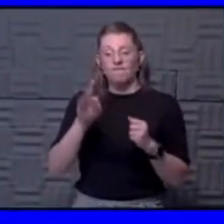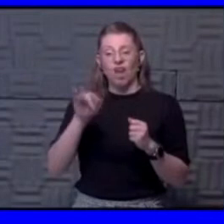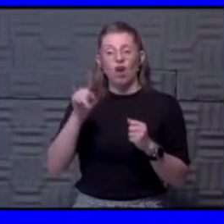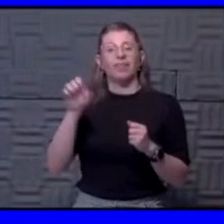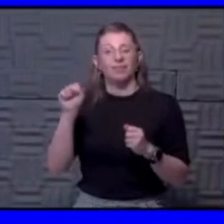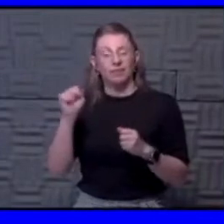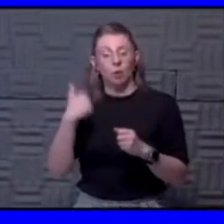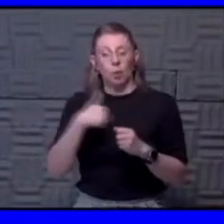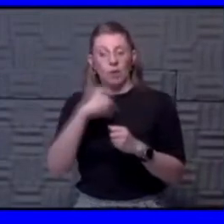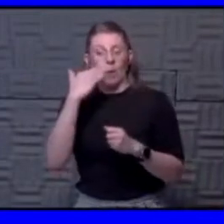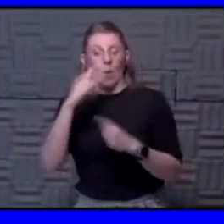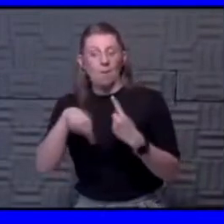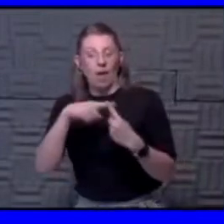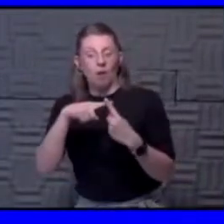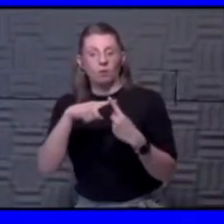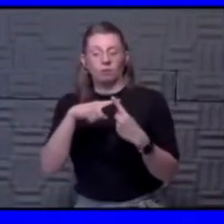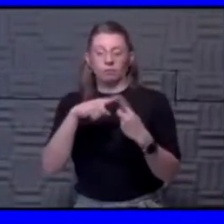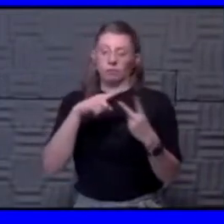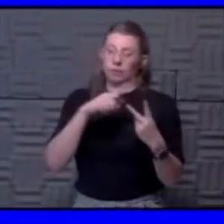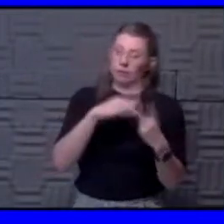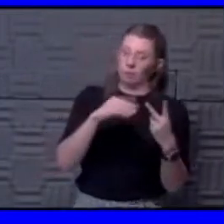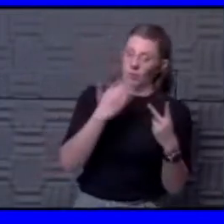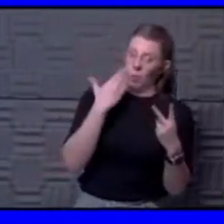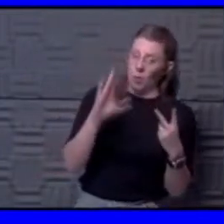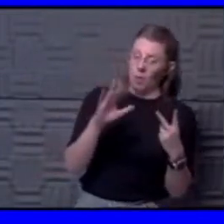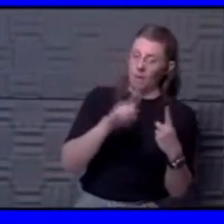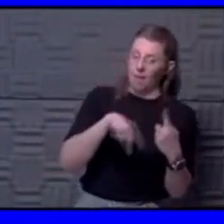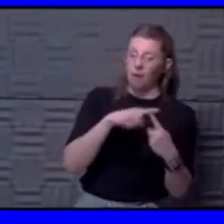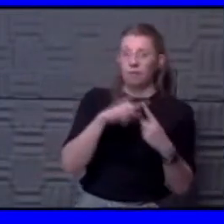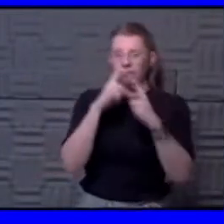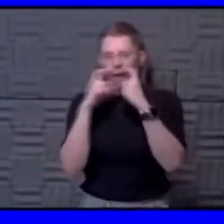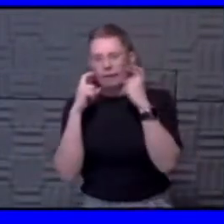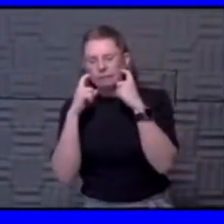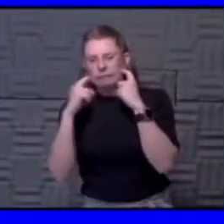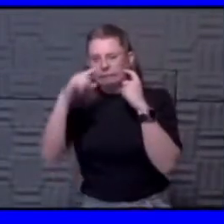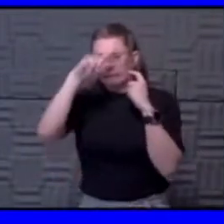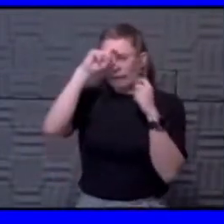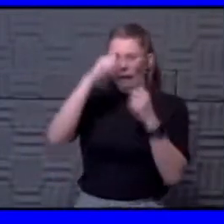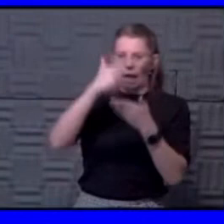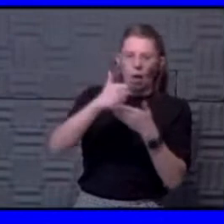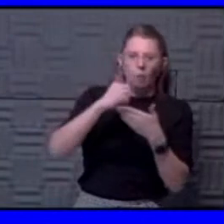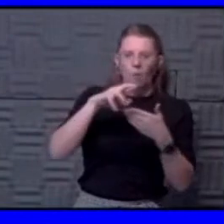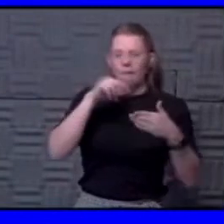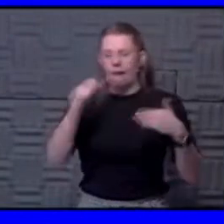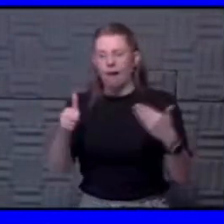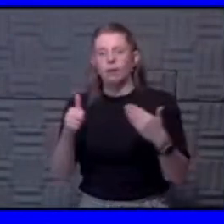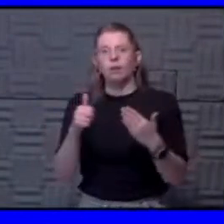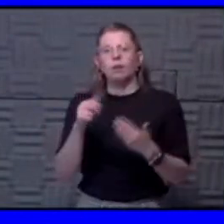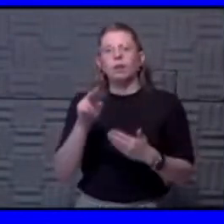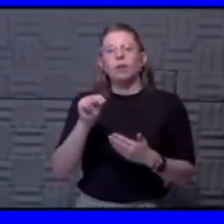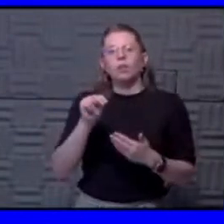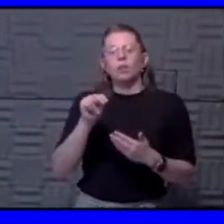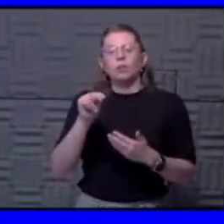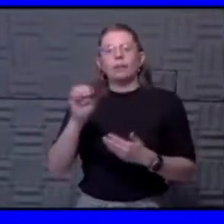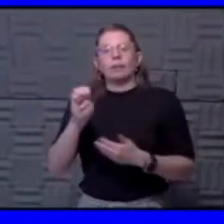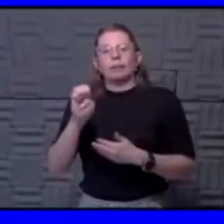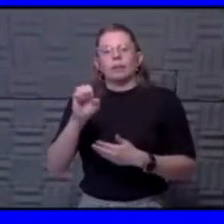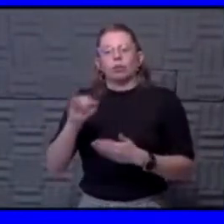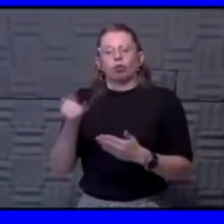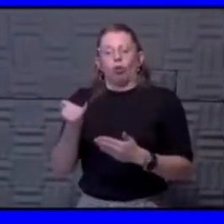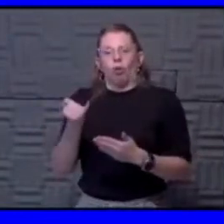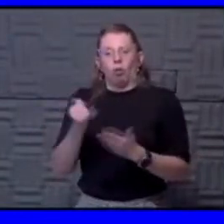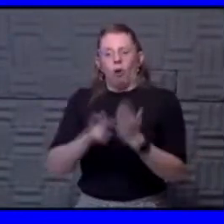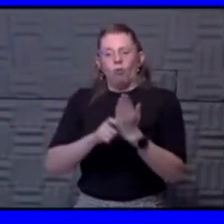know the vaccines, there's a lot of question, will they help, will they work? There's a new article in the New England Journal of Medicine today looking